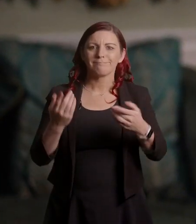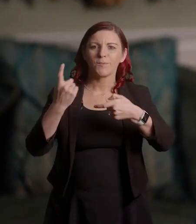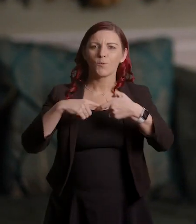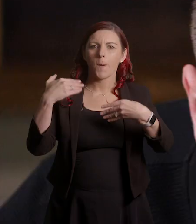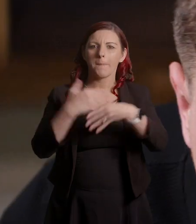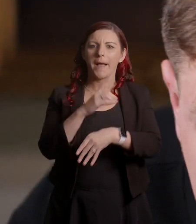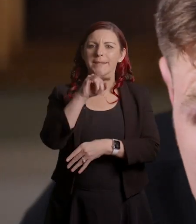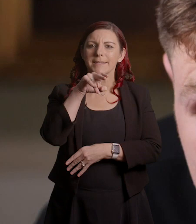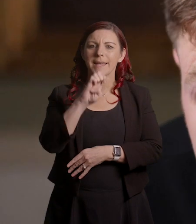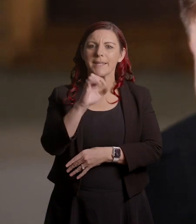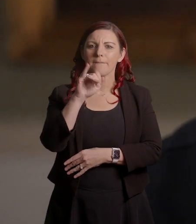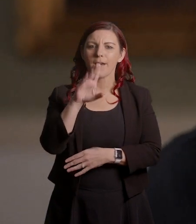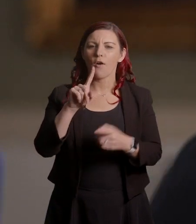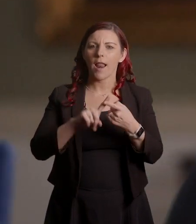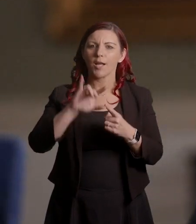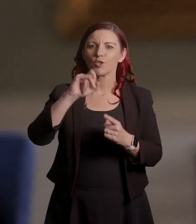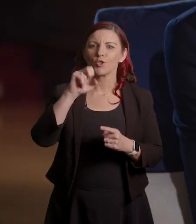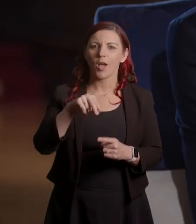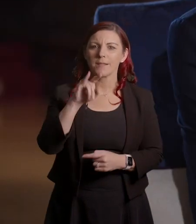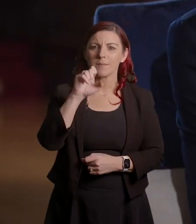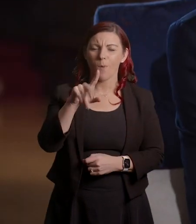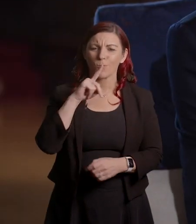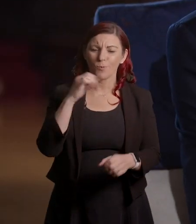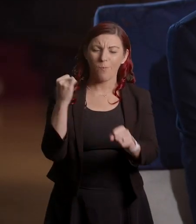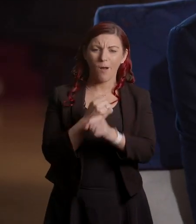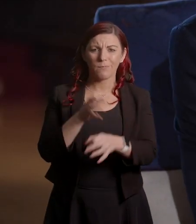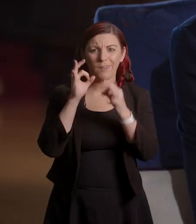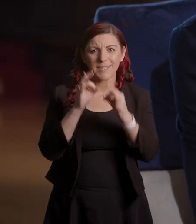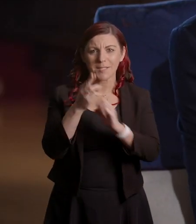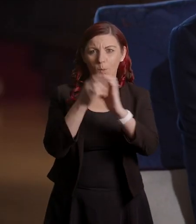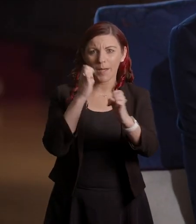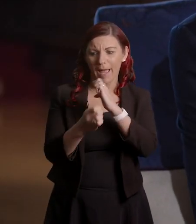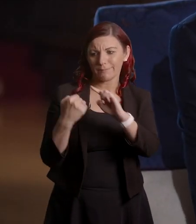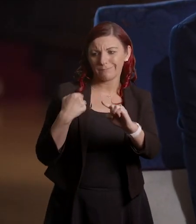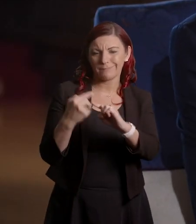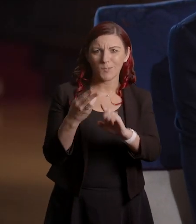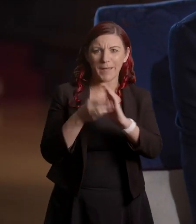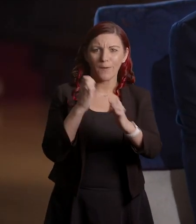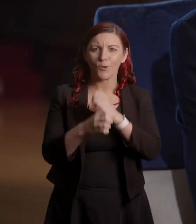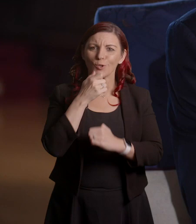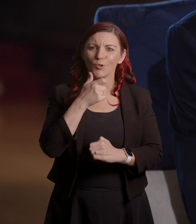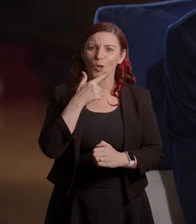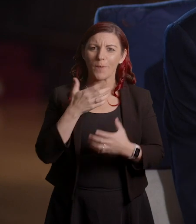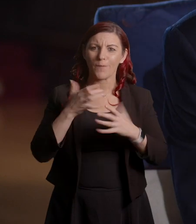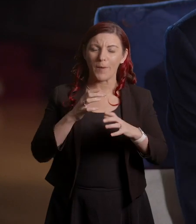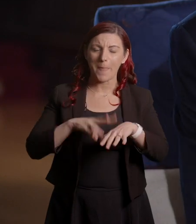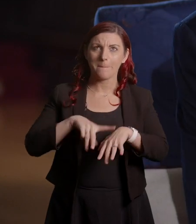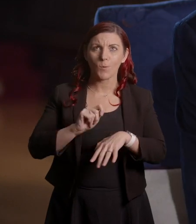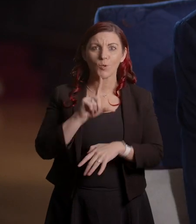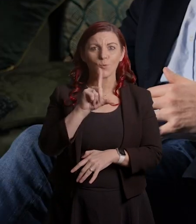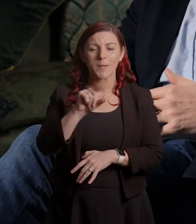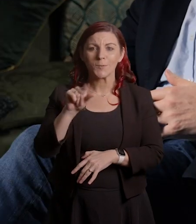joined by Dessie Farrell and John Small to mark what's been a fantastic weekend for Dublin football in the most 2020 way possible, which